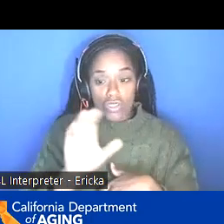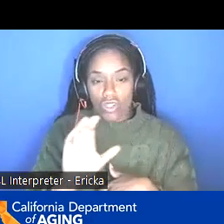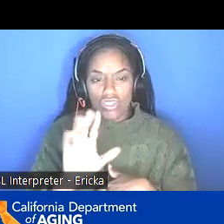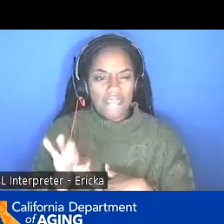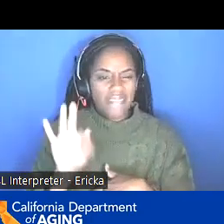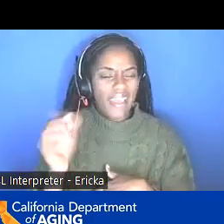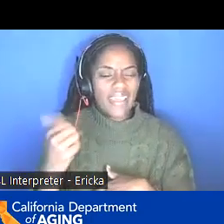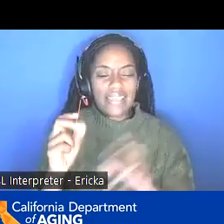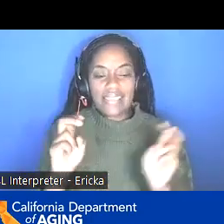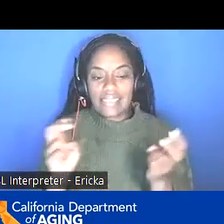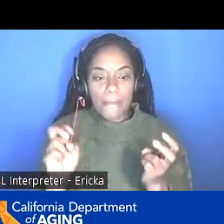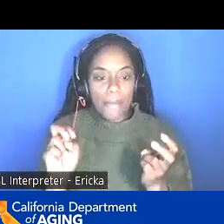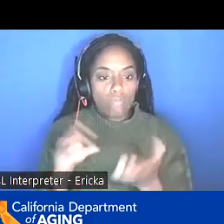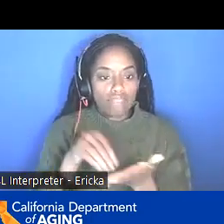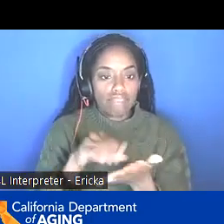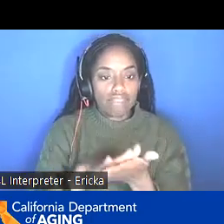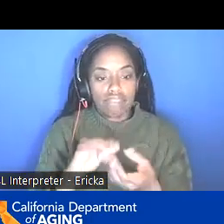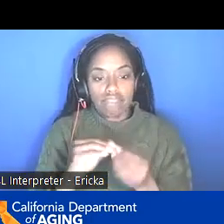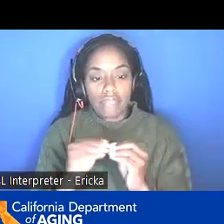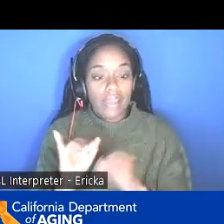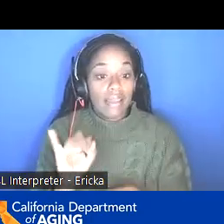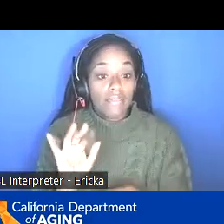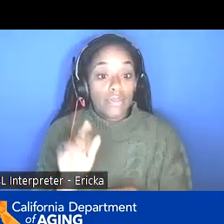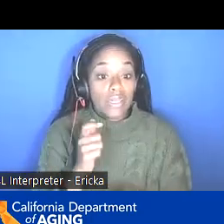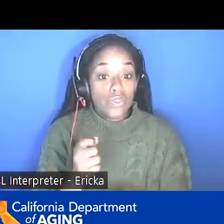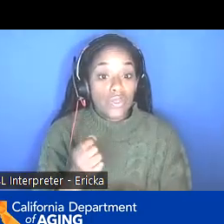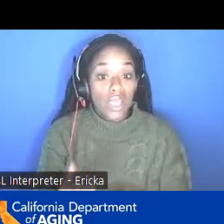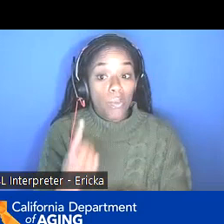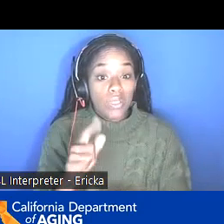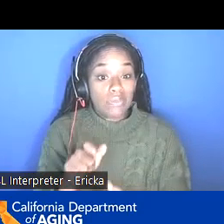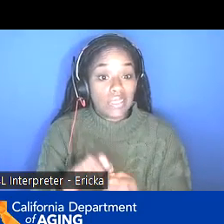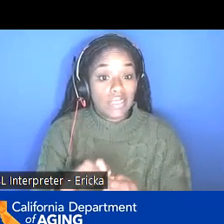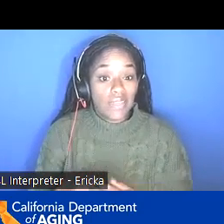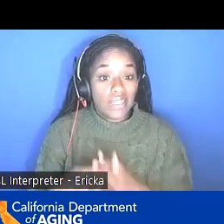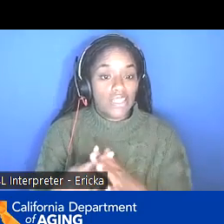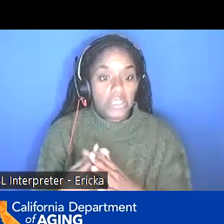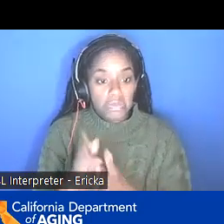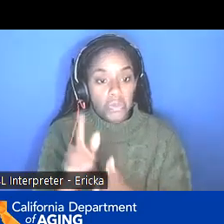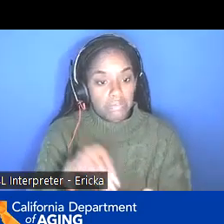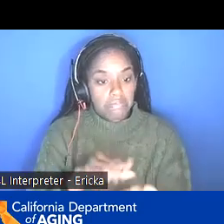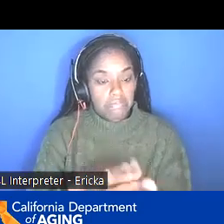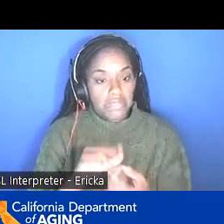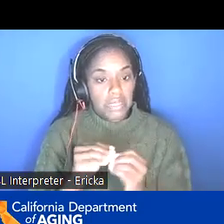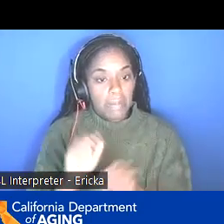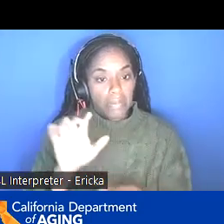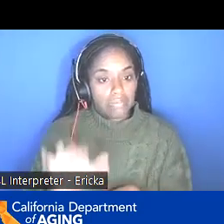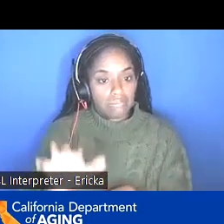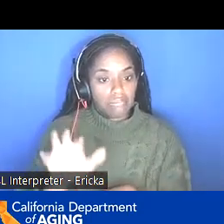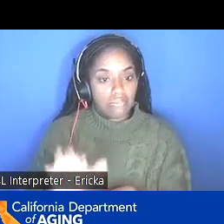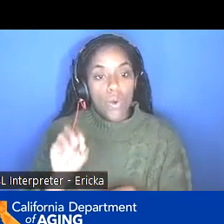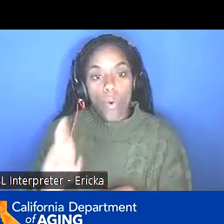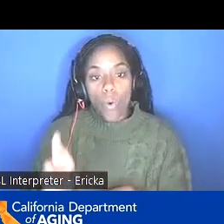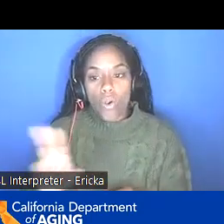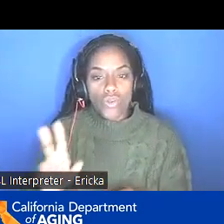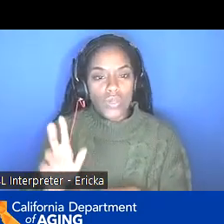any topic or enter in a number. If you're interested in just one specific initiative, you could enter in the number of that initiative. You could also filter